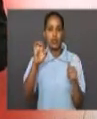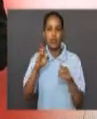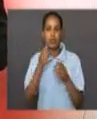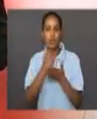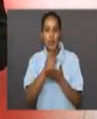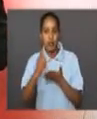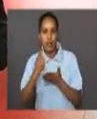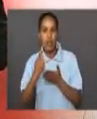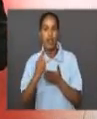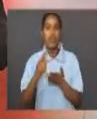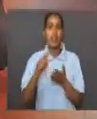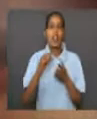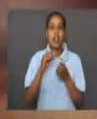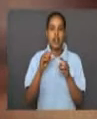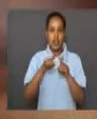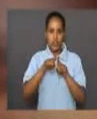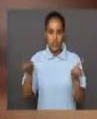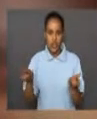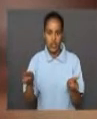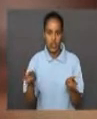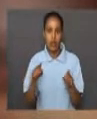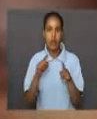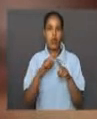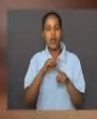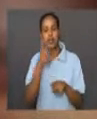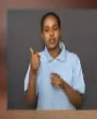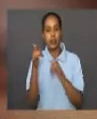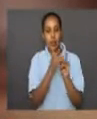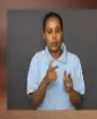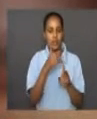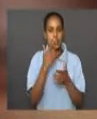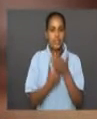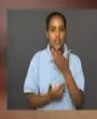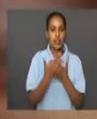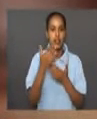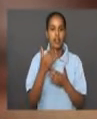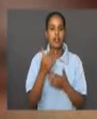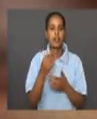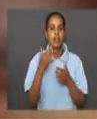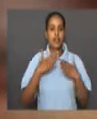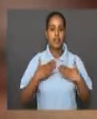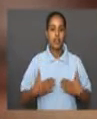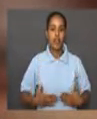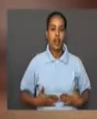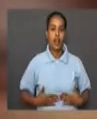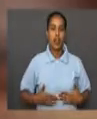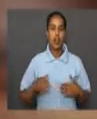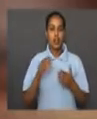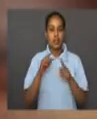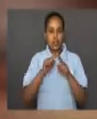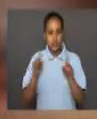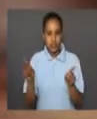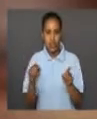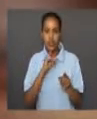GAN is leaching. While the other methods we discussed are physical,